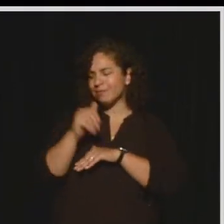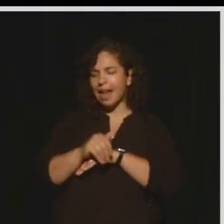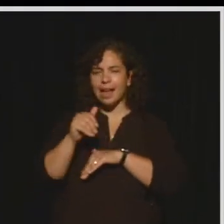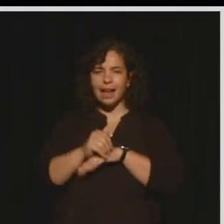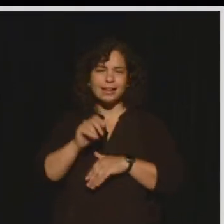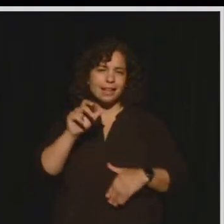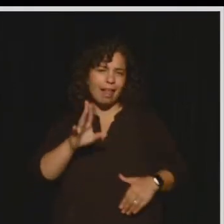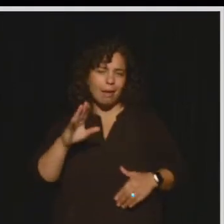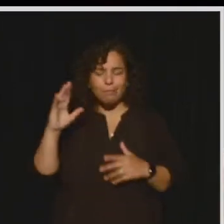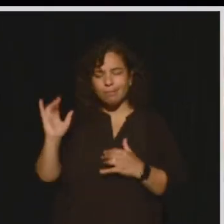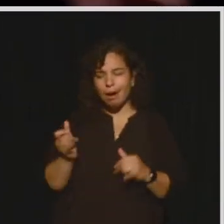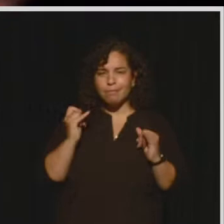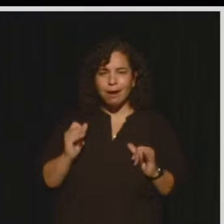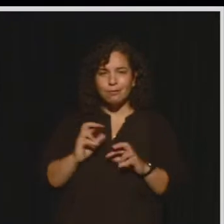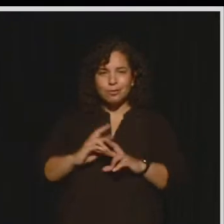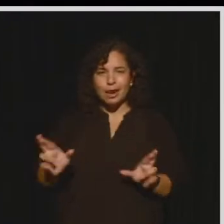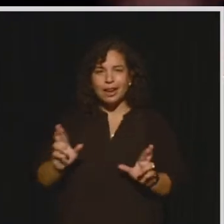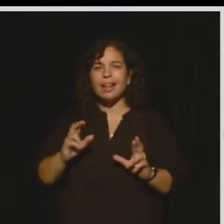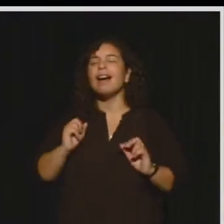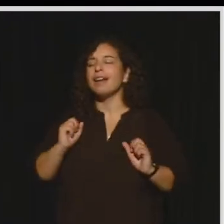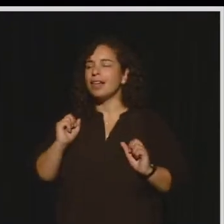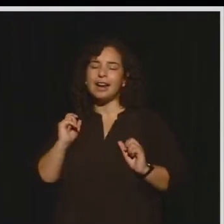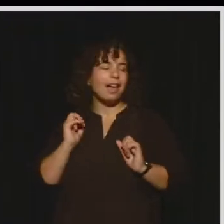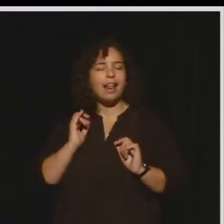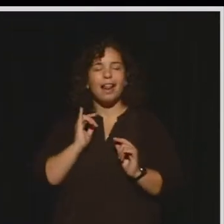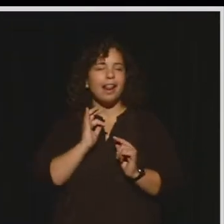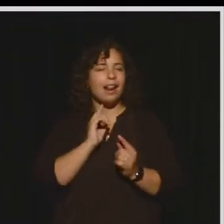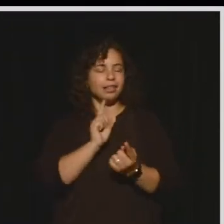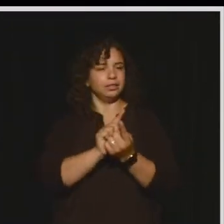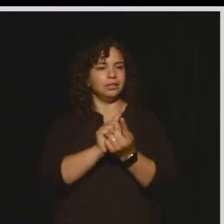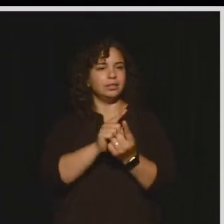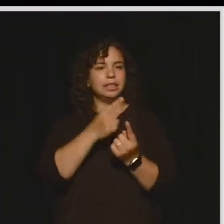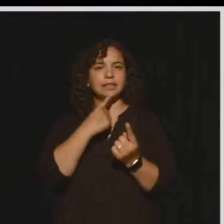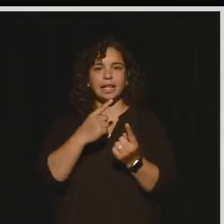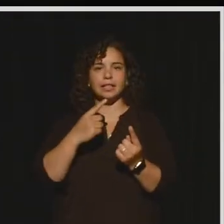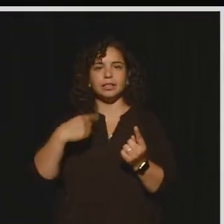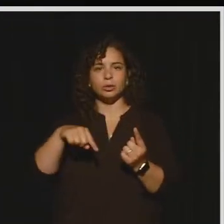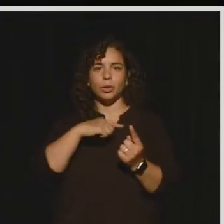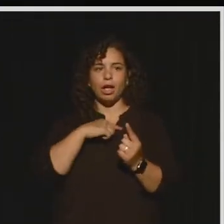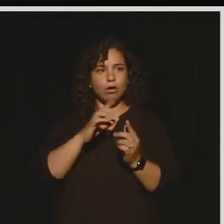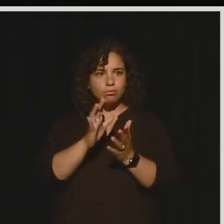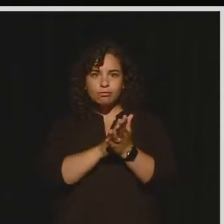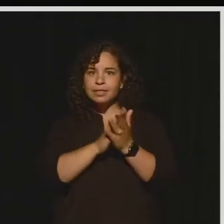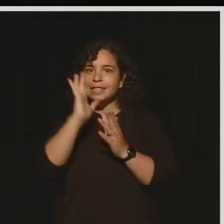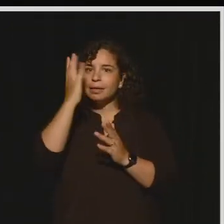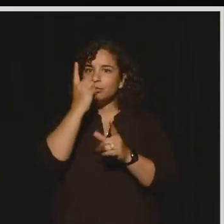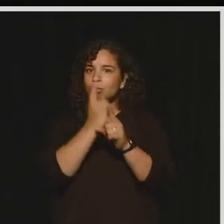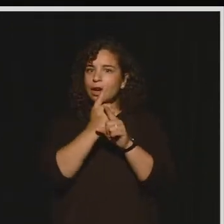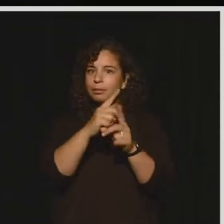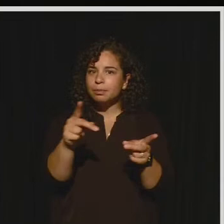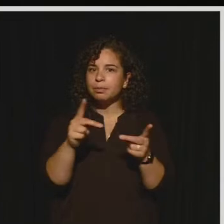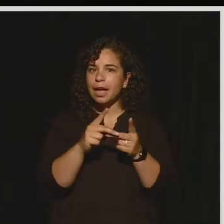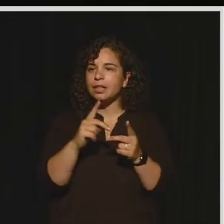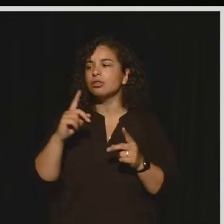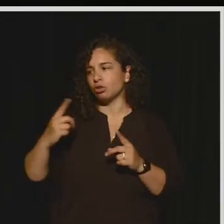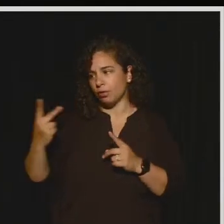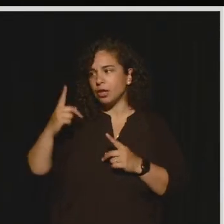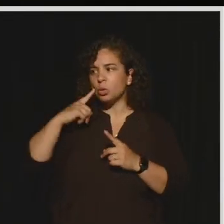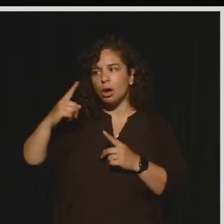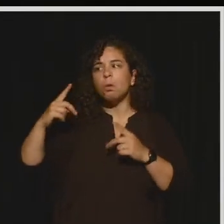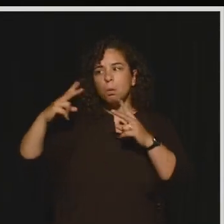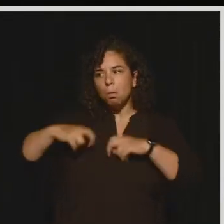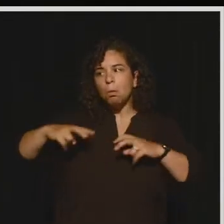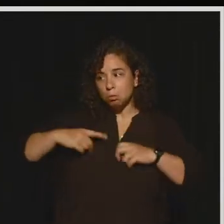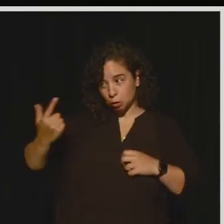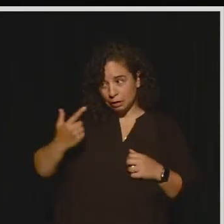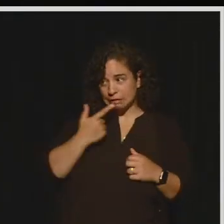up the stairs to the Quadra. There's a big black cat that says restricted. We know we're in the right place. We're going to find out if we are lesbians. We open